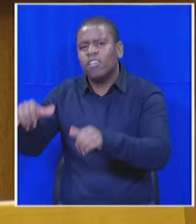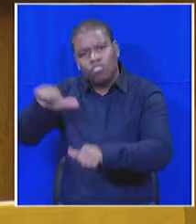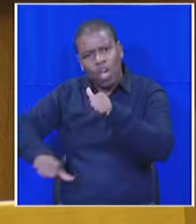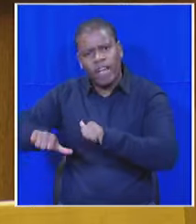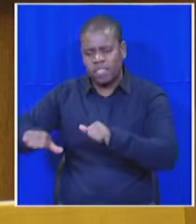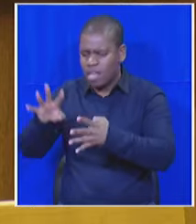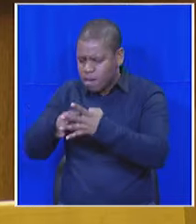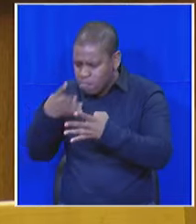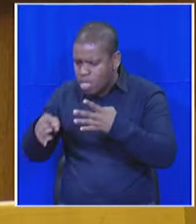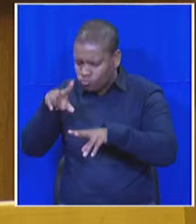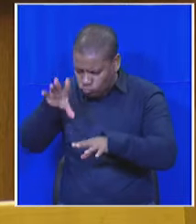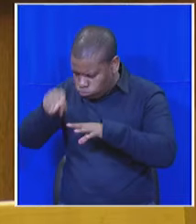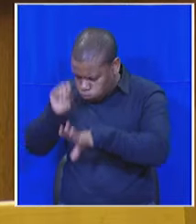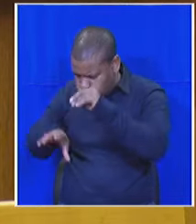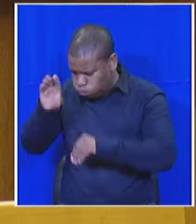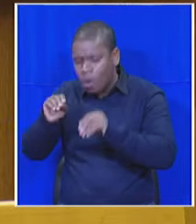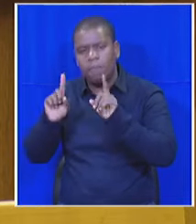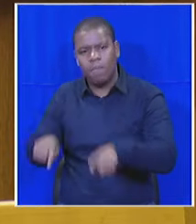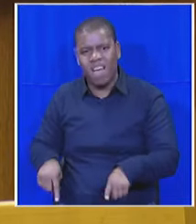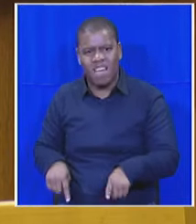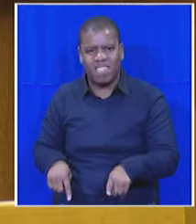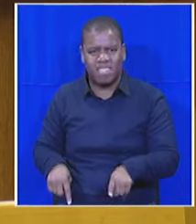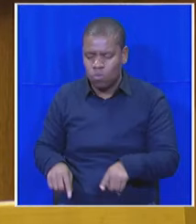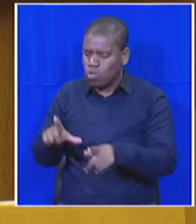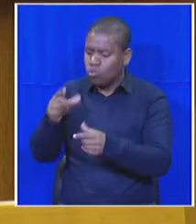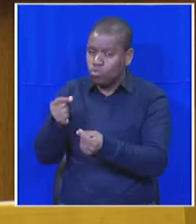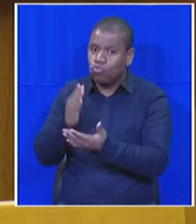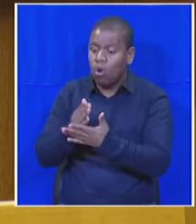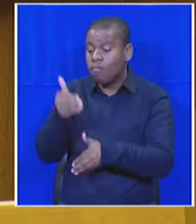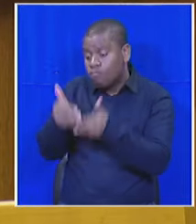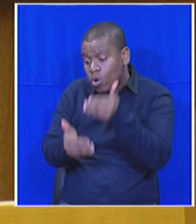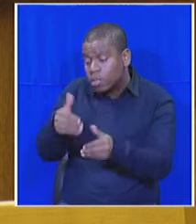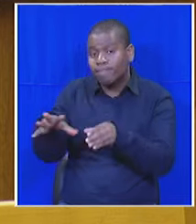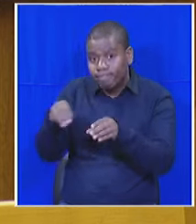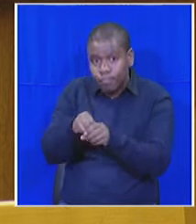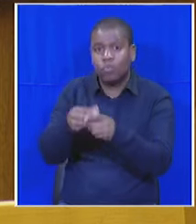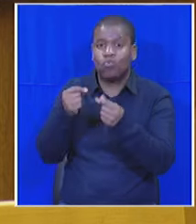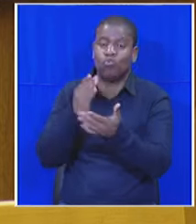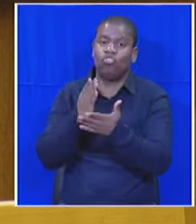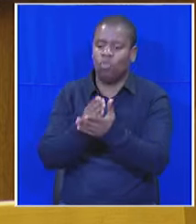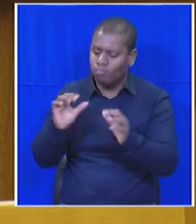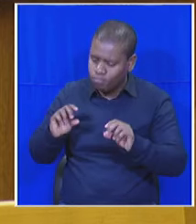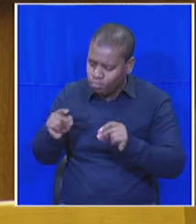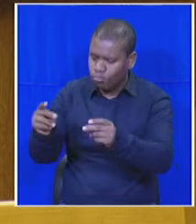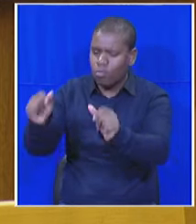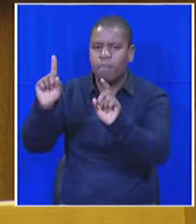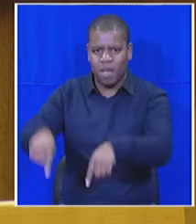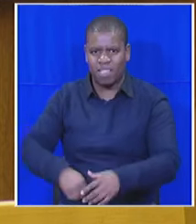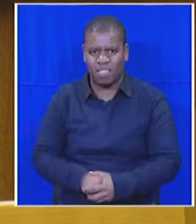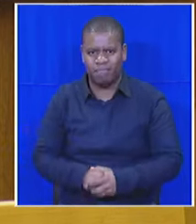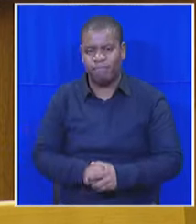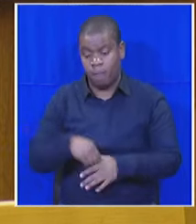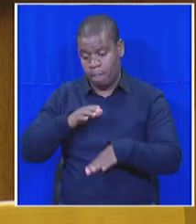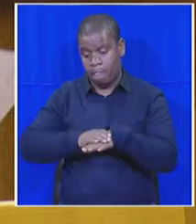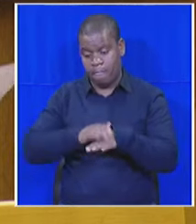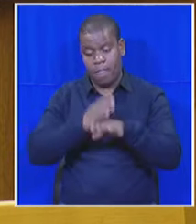very important. And we believe that there is a process in place, but we need to actually accelerate that. Honorable